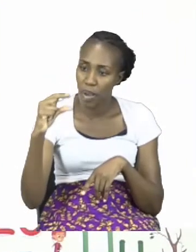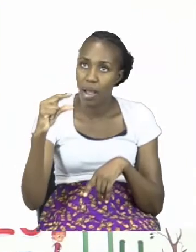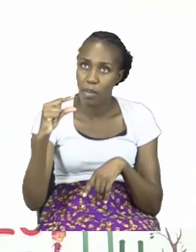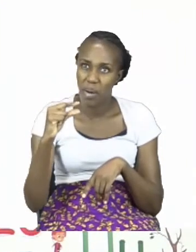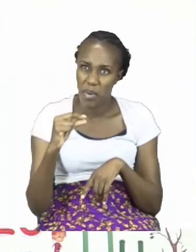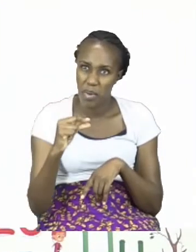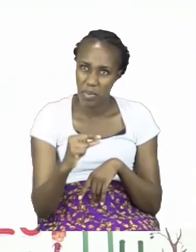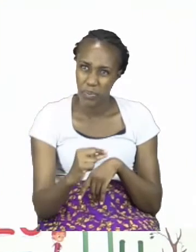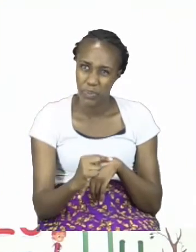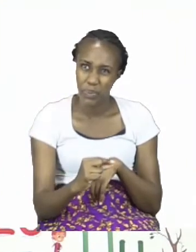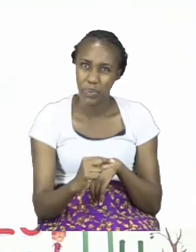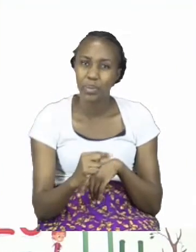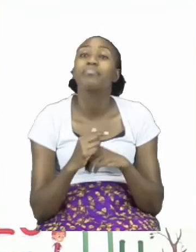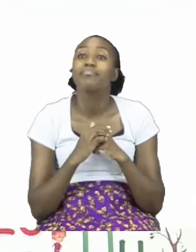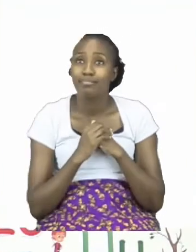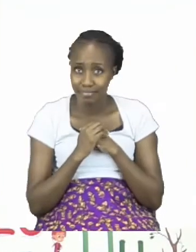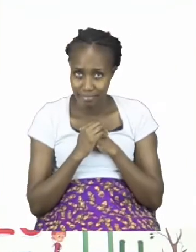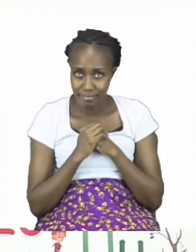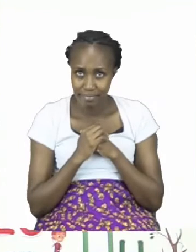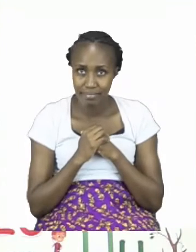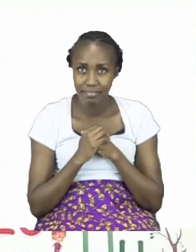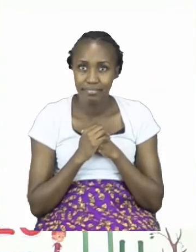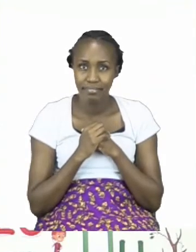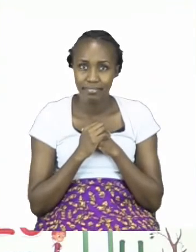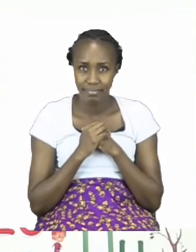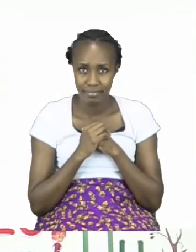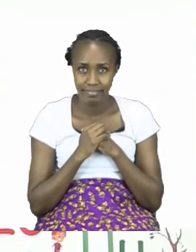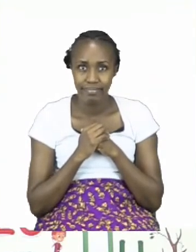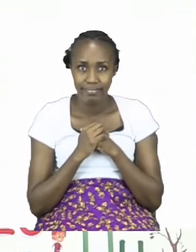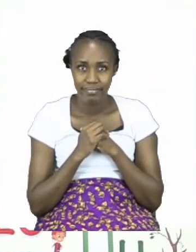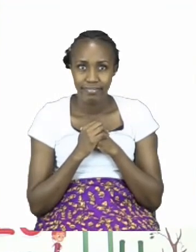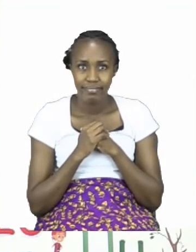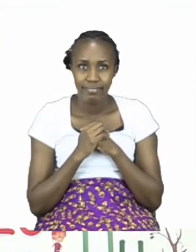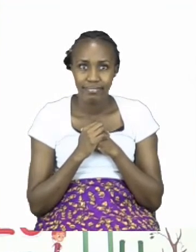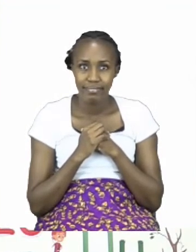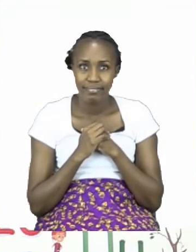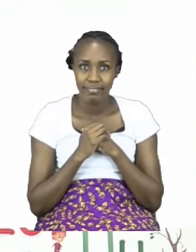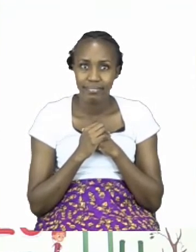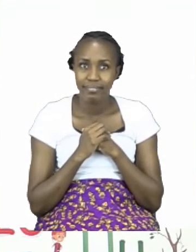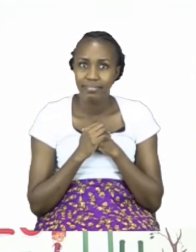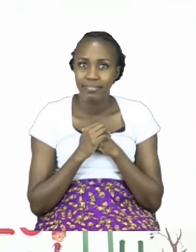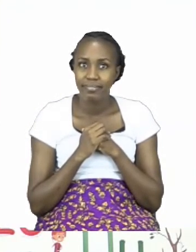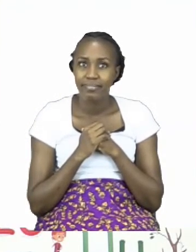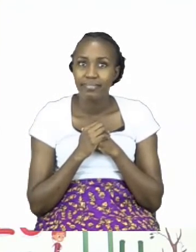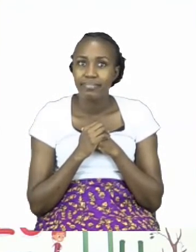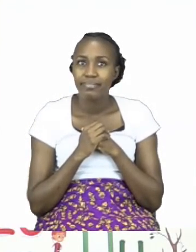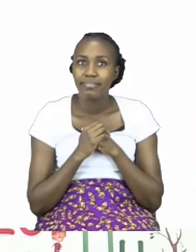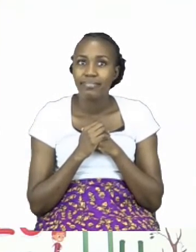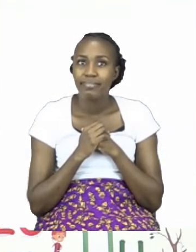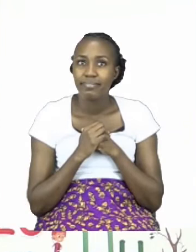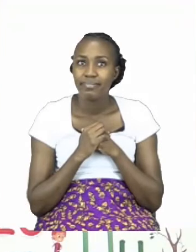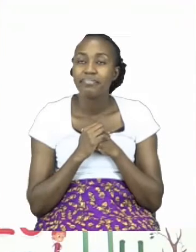to start, remember, with the biggest to smallest. So instead of starting